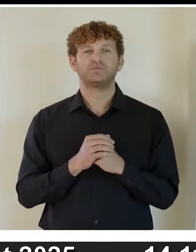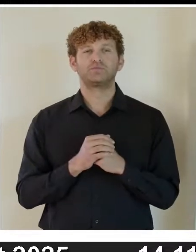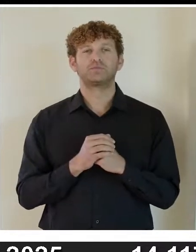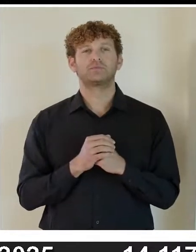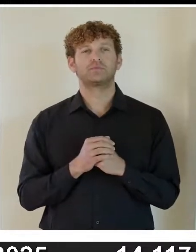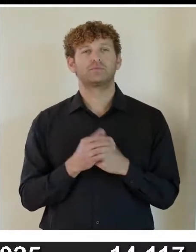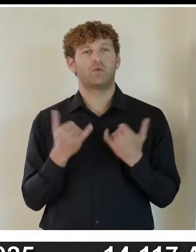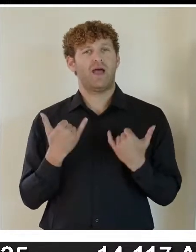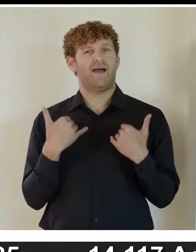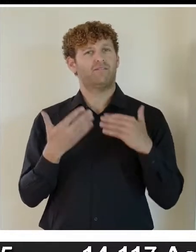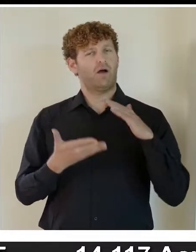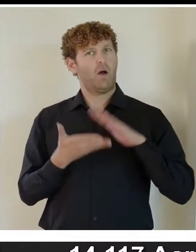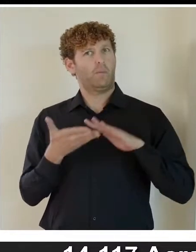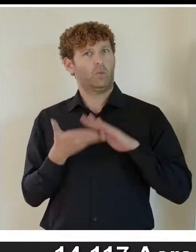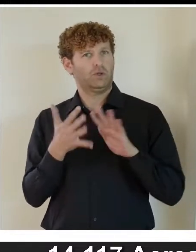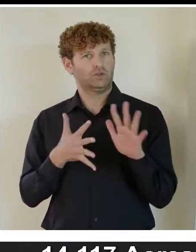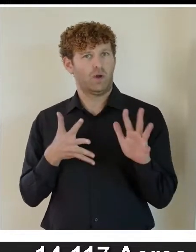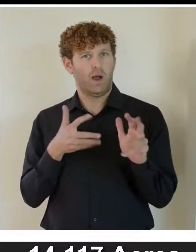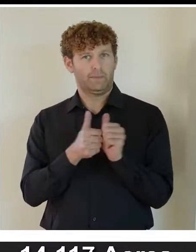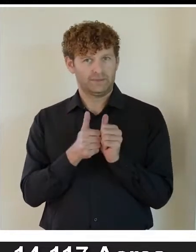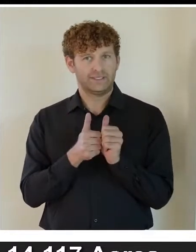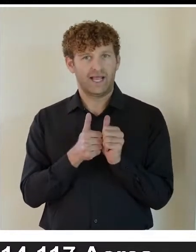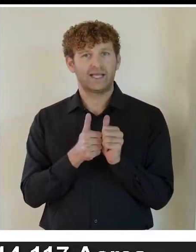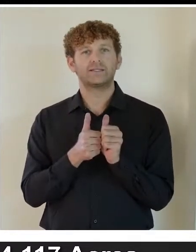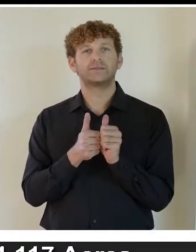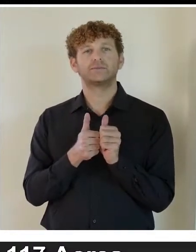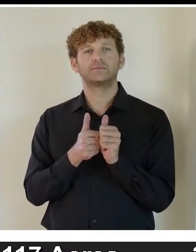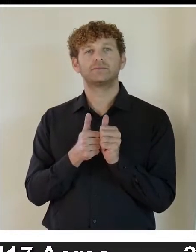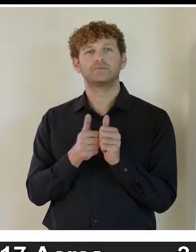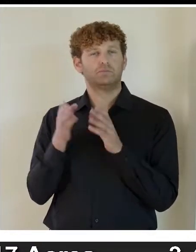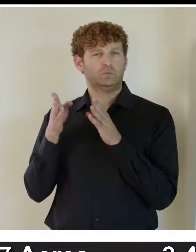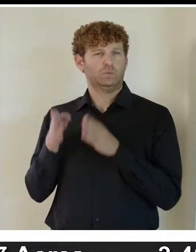update with Operations Section Chief Jed Gaines.